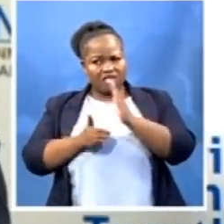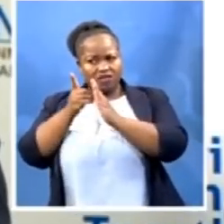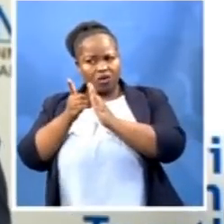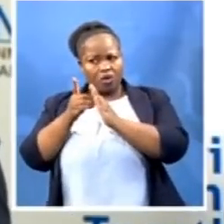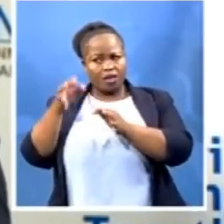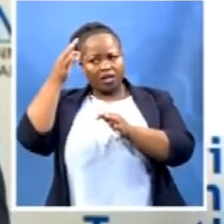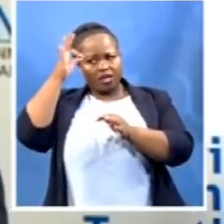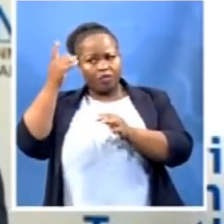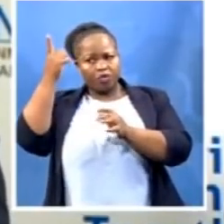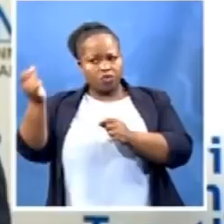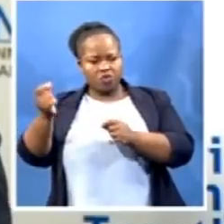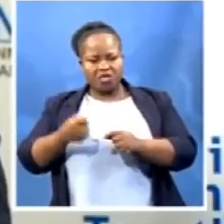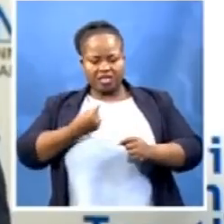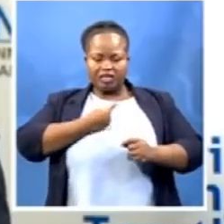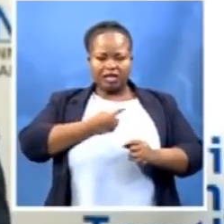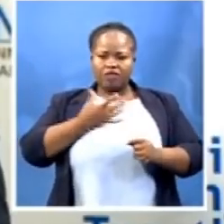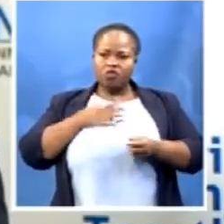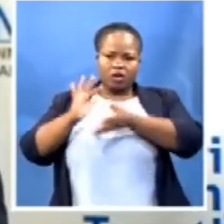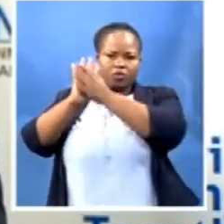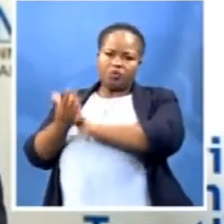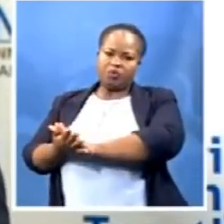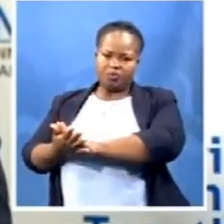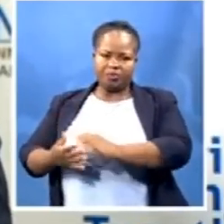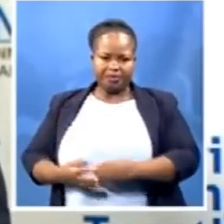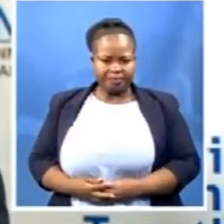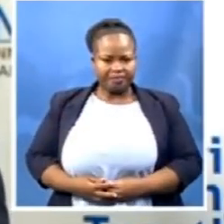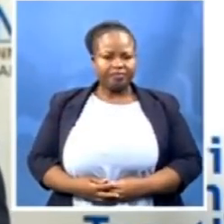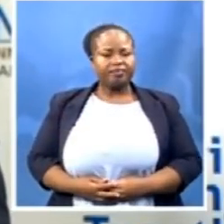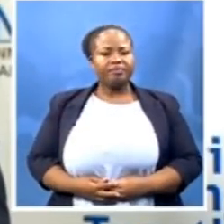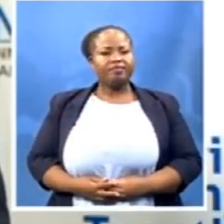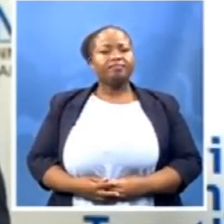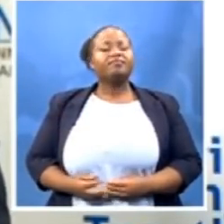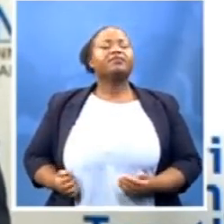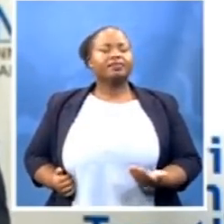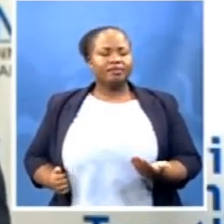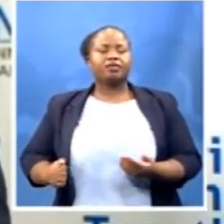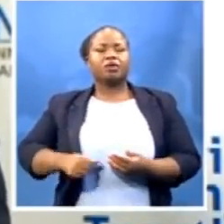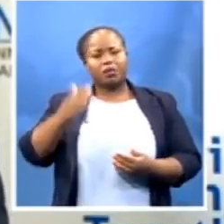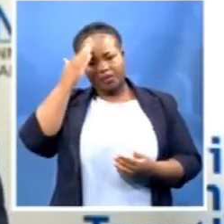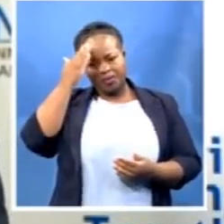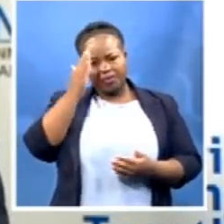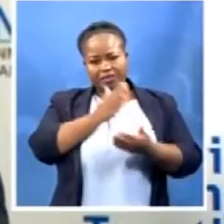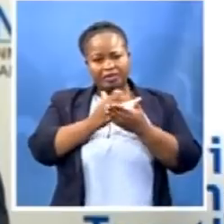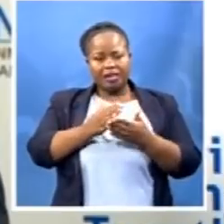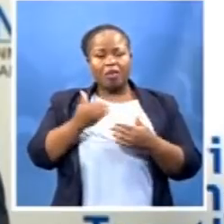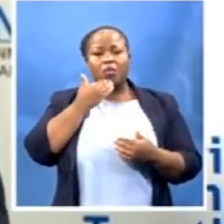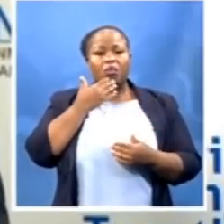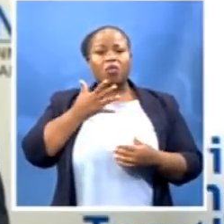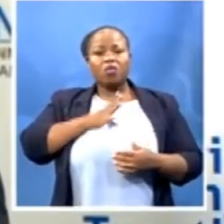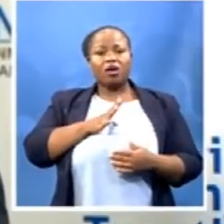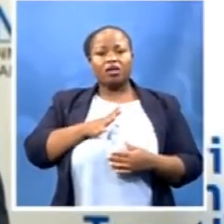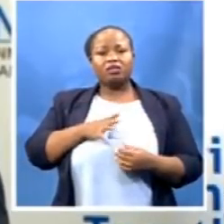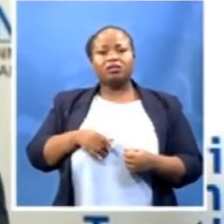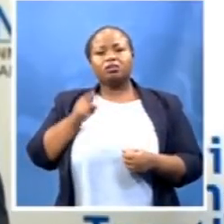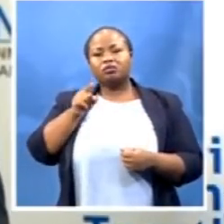spheres. With all organized syndicates taking advantage of genuine housing concerns of communities to illegally occupy